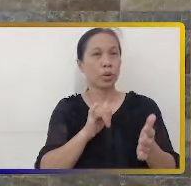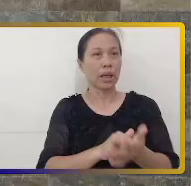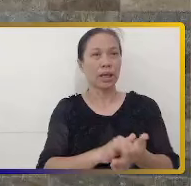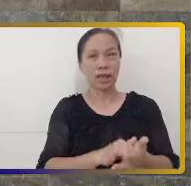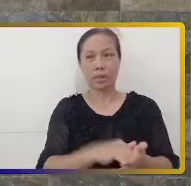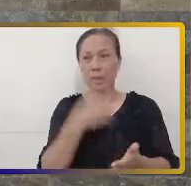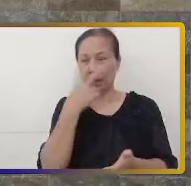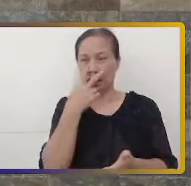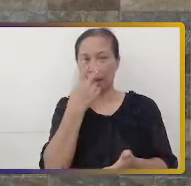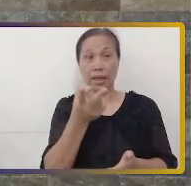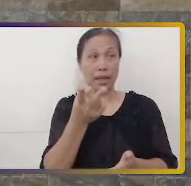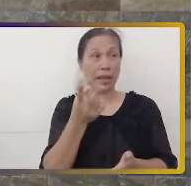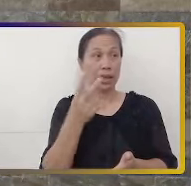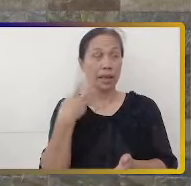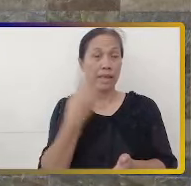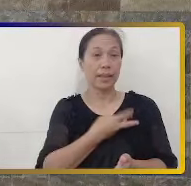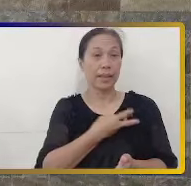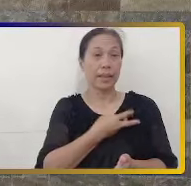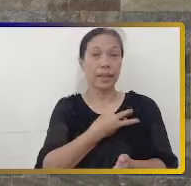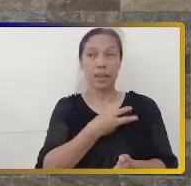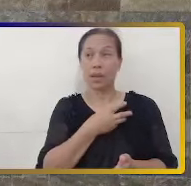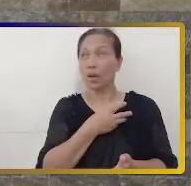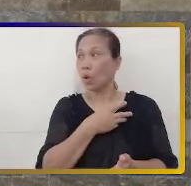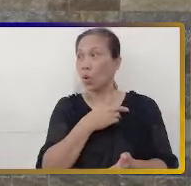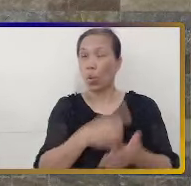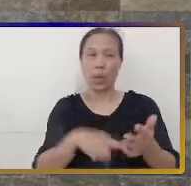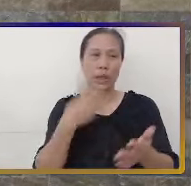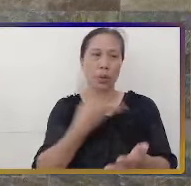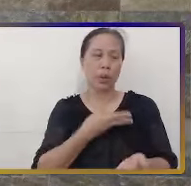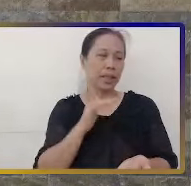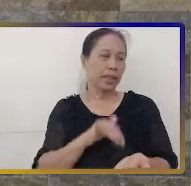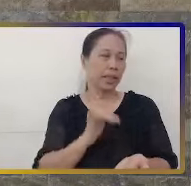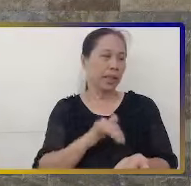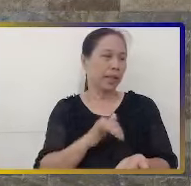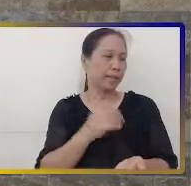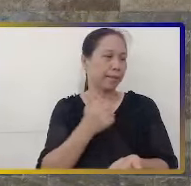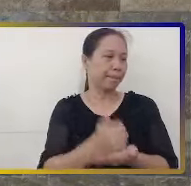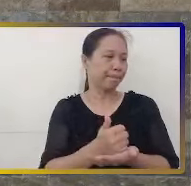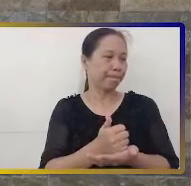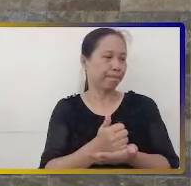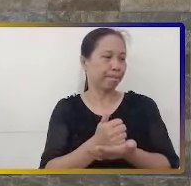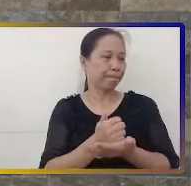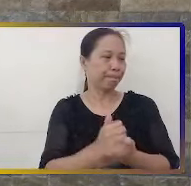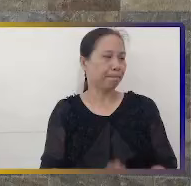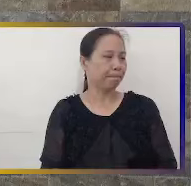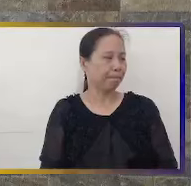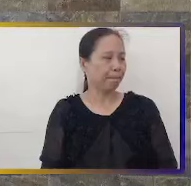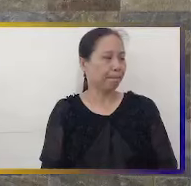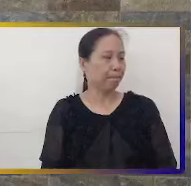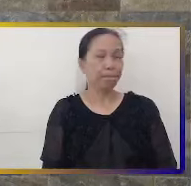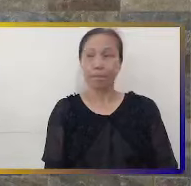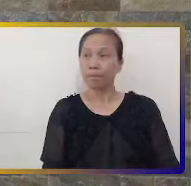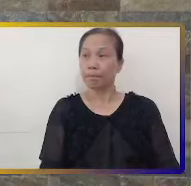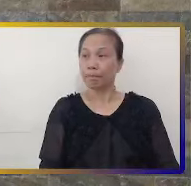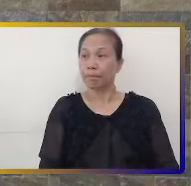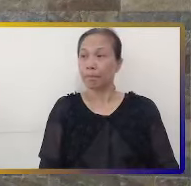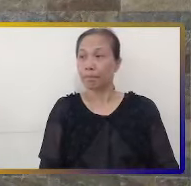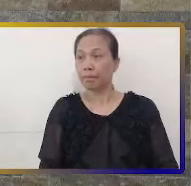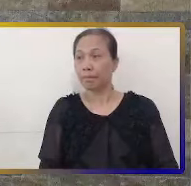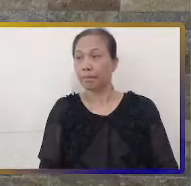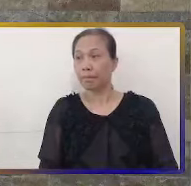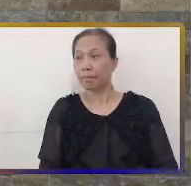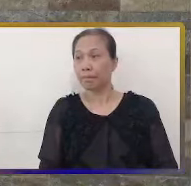pag-aaral Okay kuha niyo po Come on All right so I hope na natutuwa